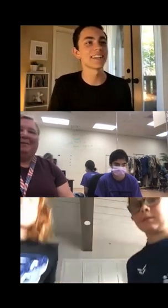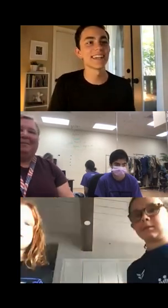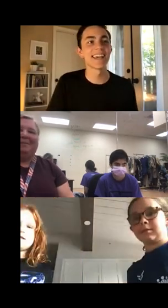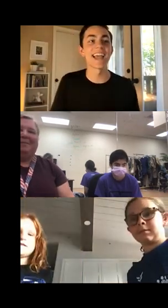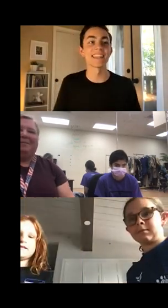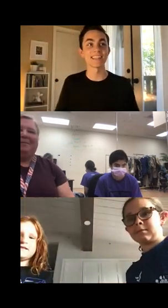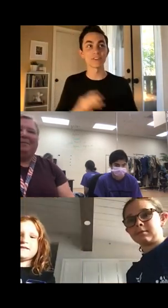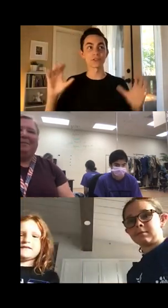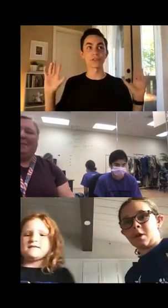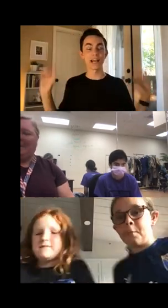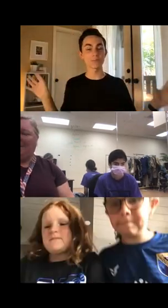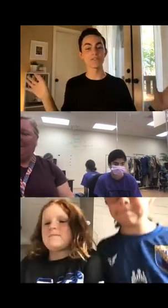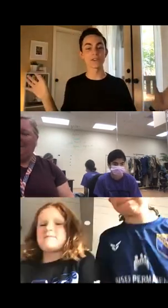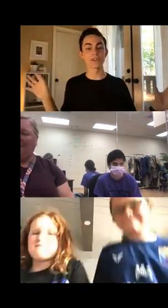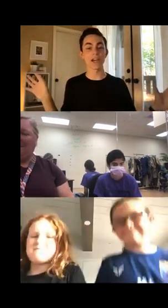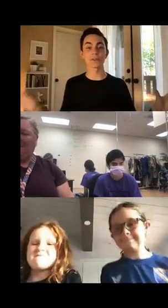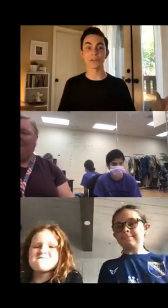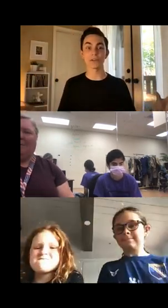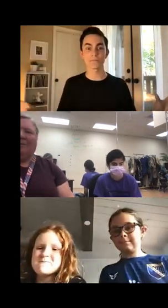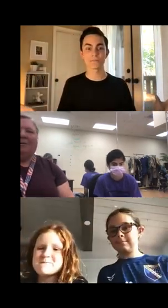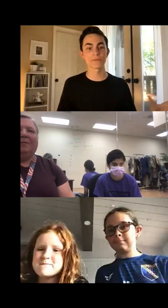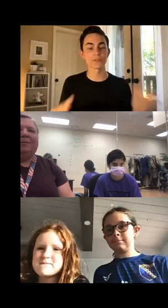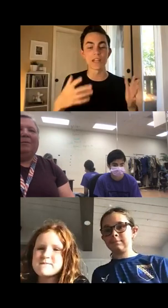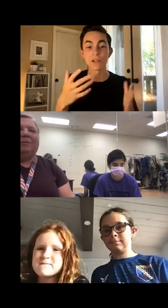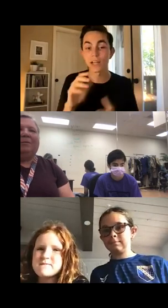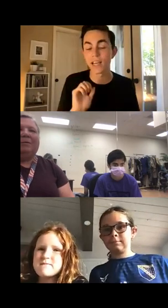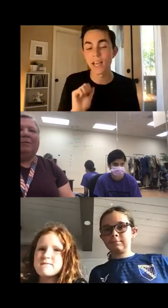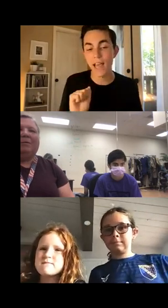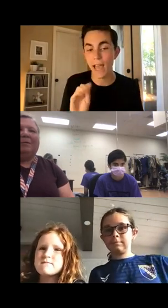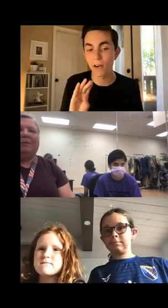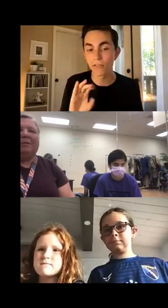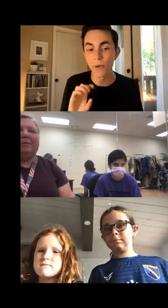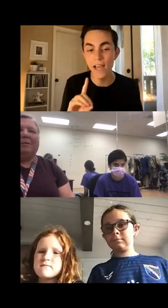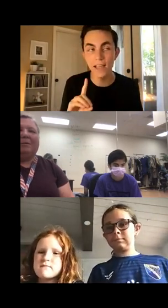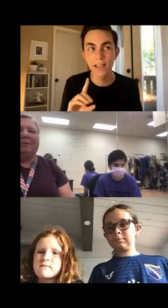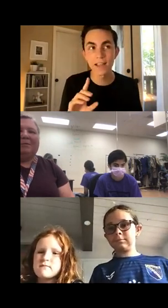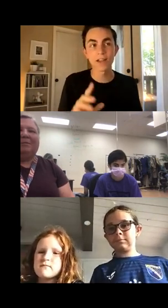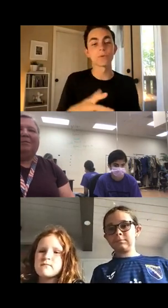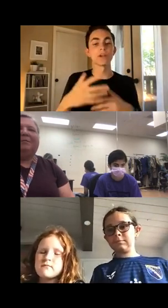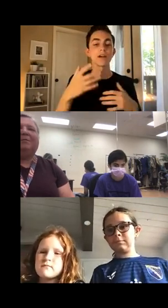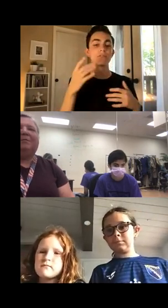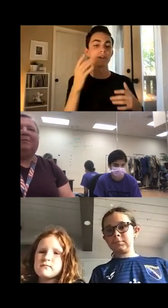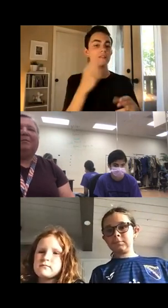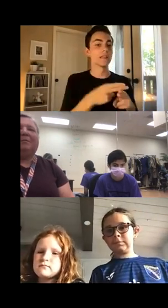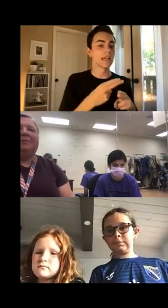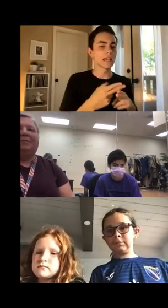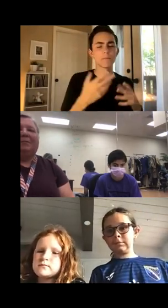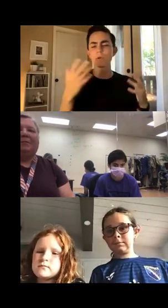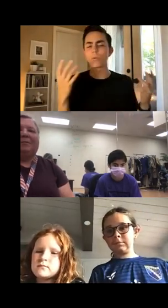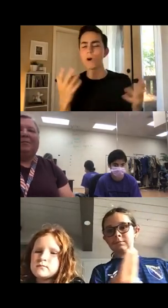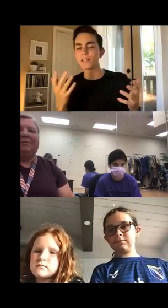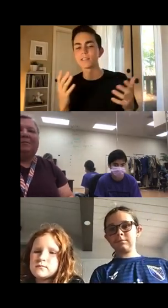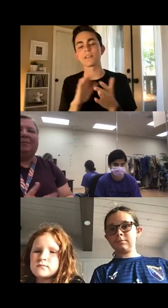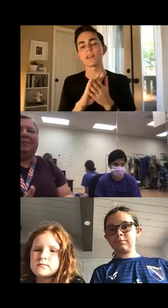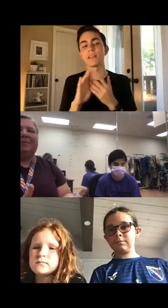All right, and then here's our last bit of vocabulary. So today we got alphabet, we have